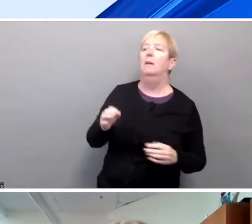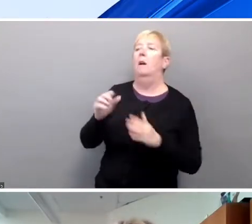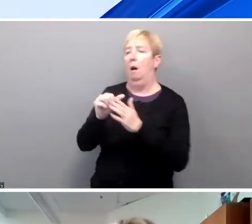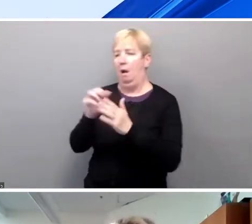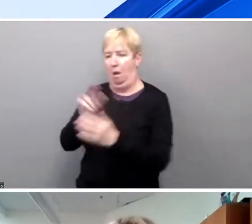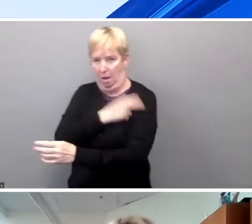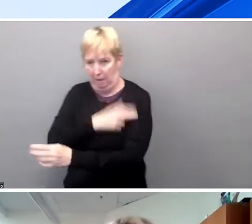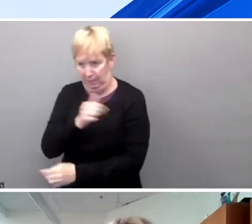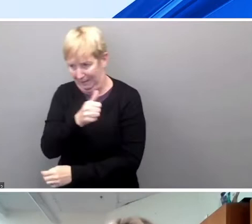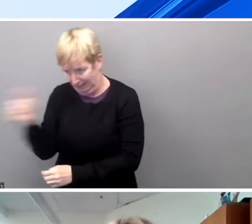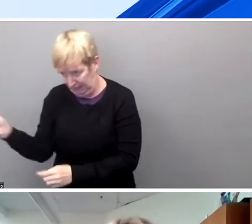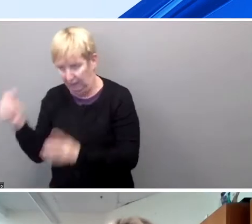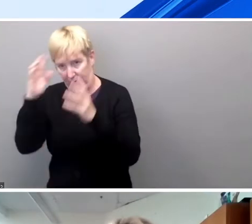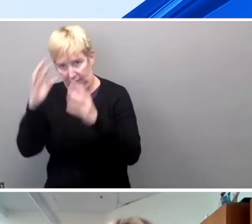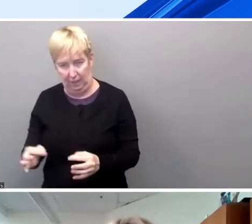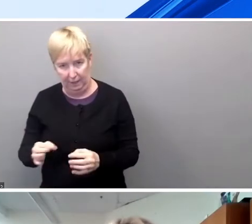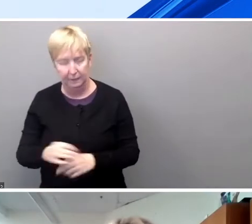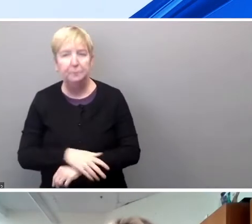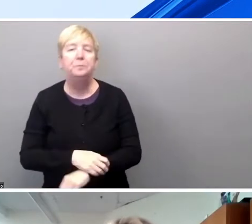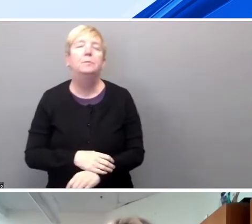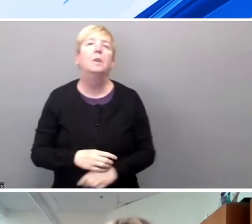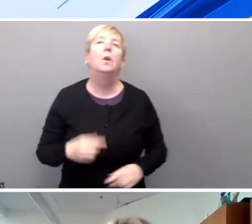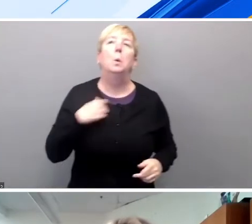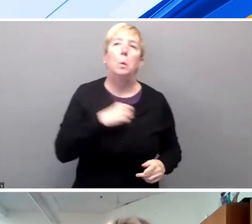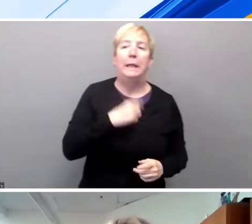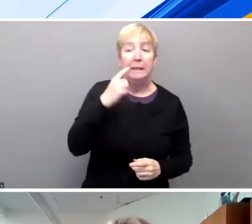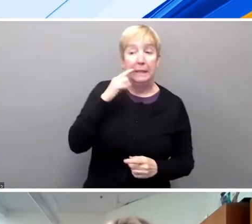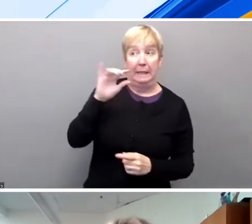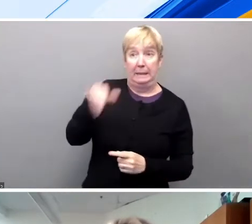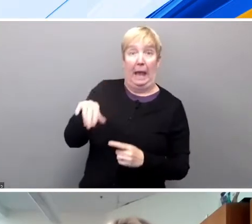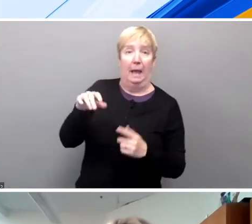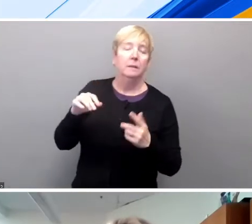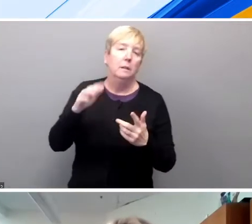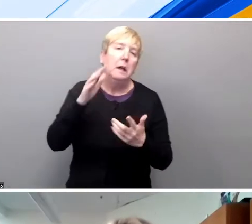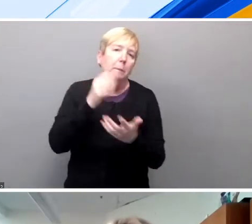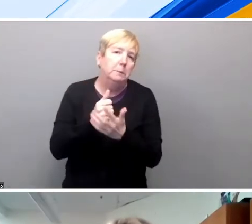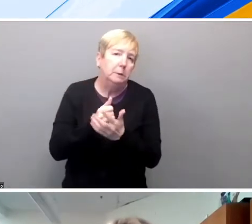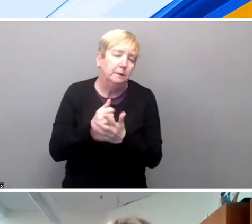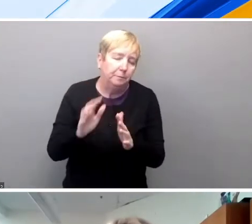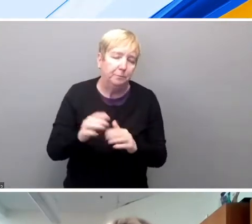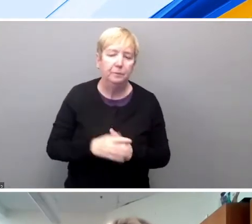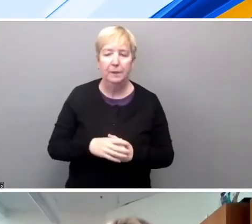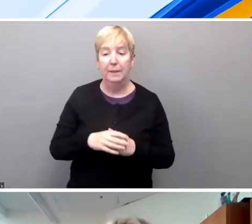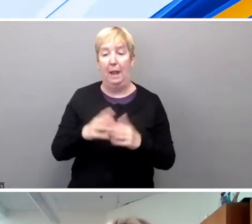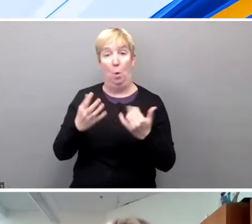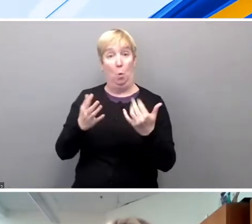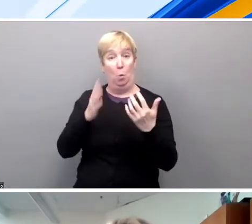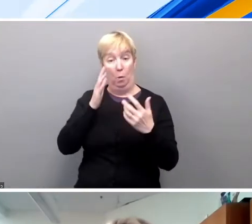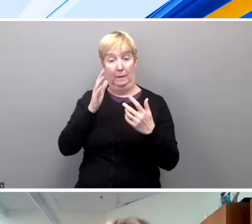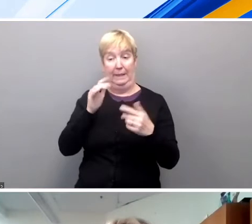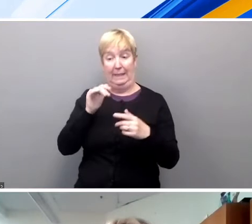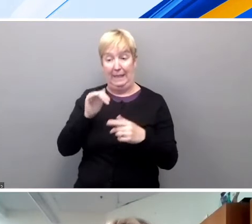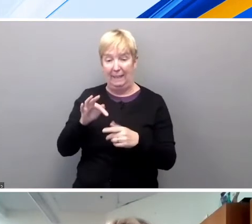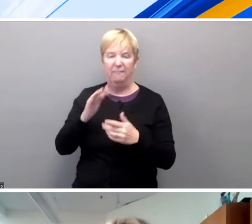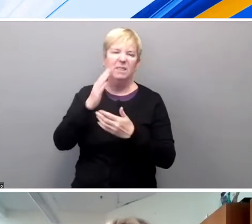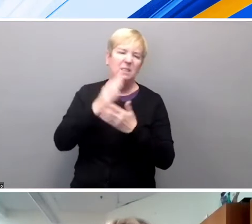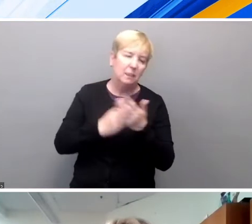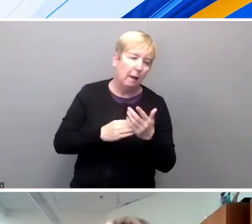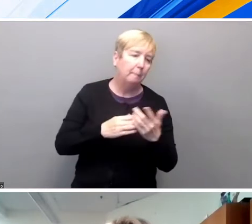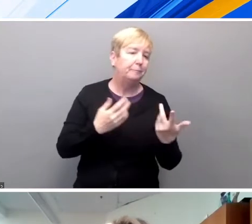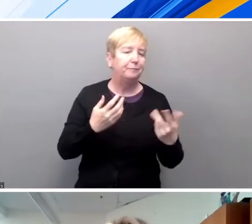and out of this status. And we don't think that there's a potential for healthcare resources that can be transferred